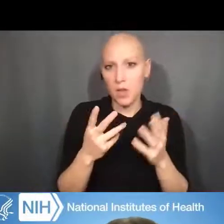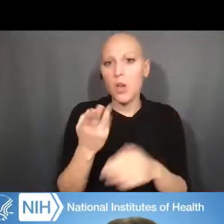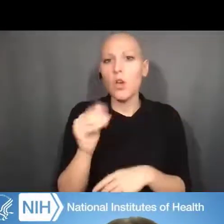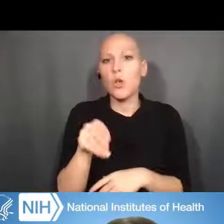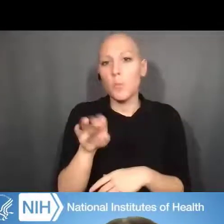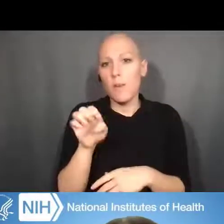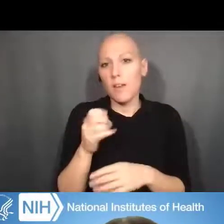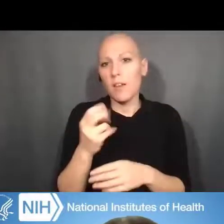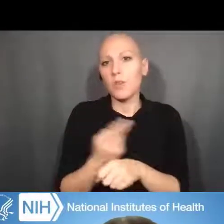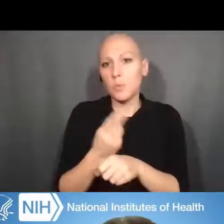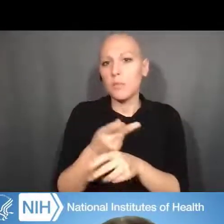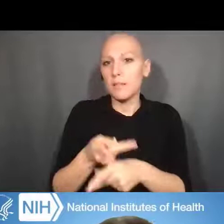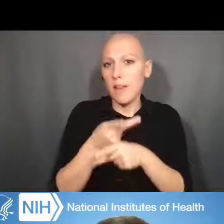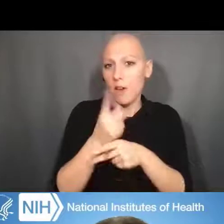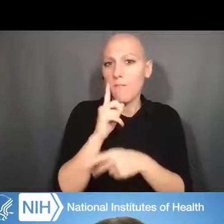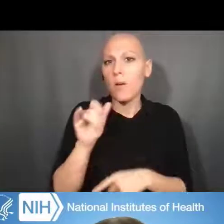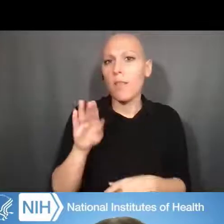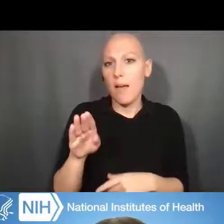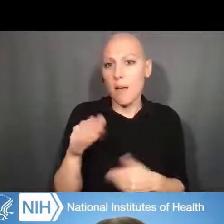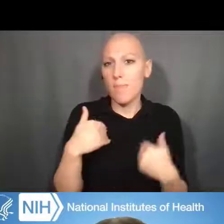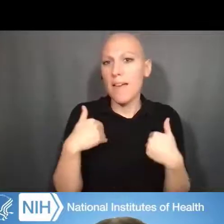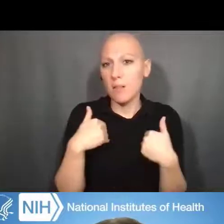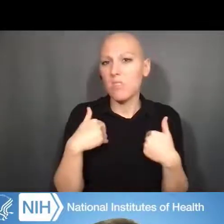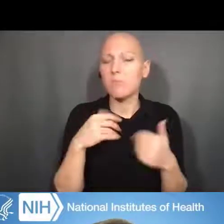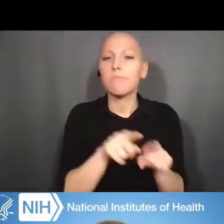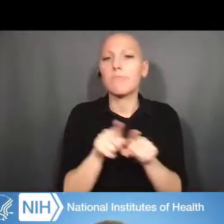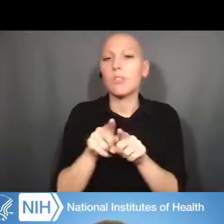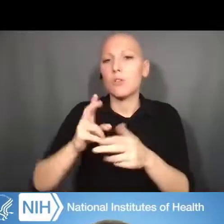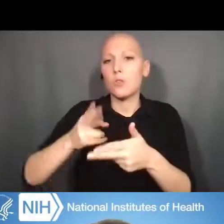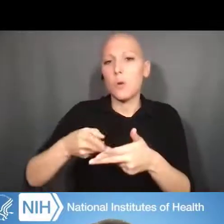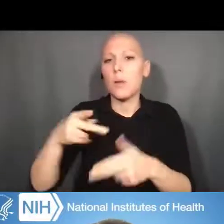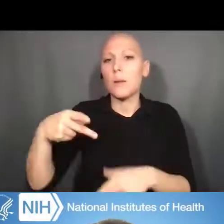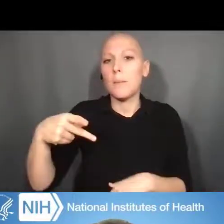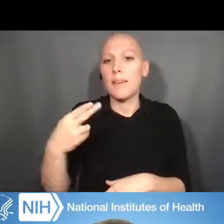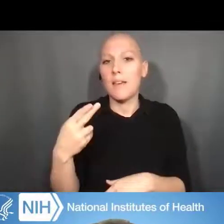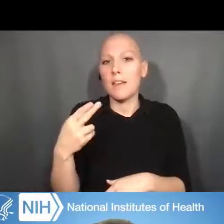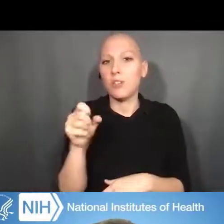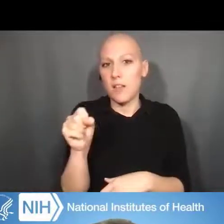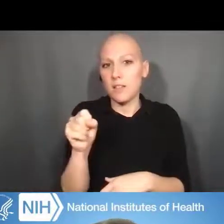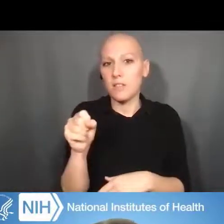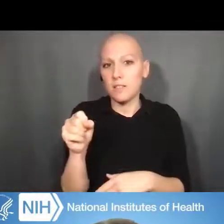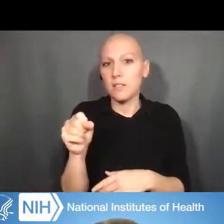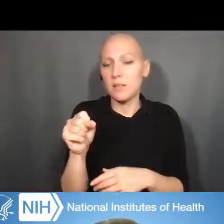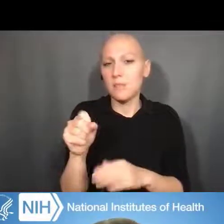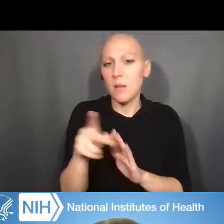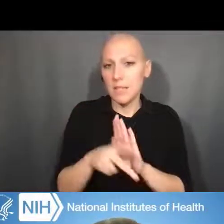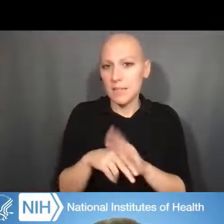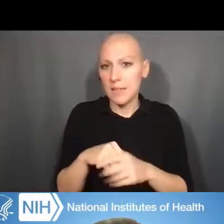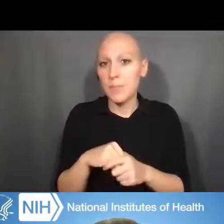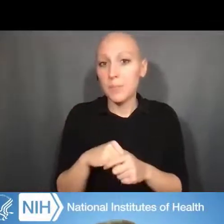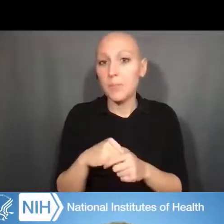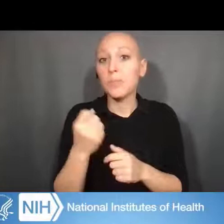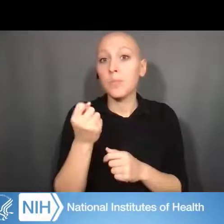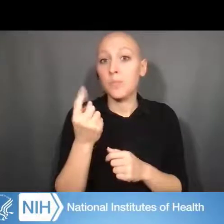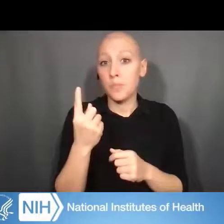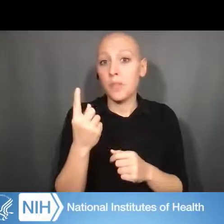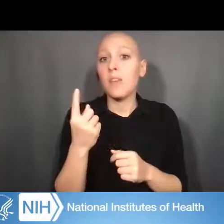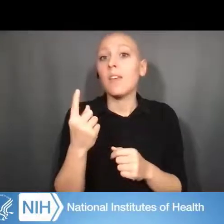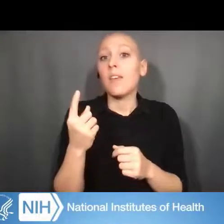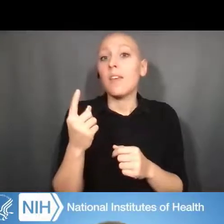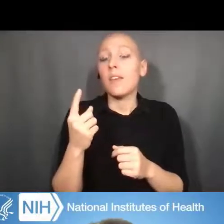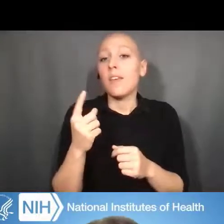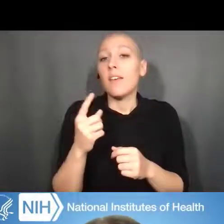Animals, also known as the PHS policy. The Health Research Extension Act of 1985